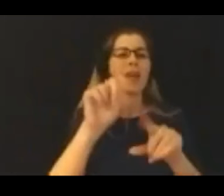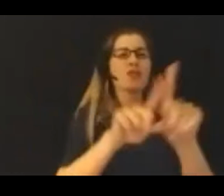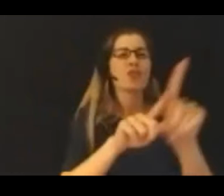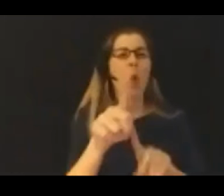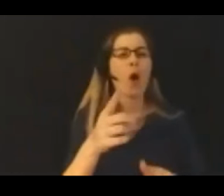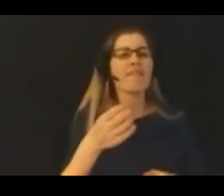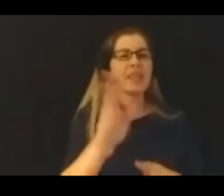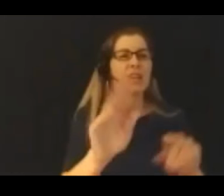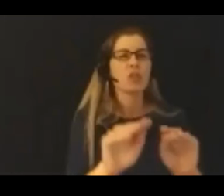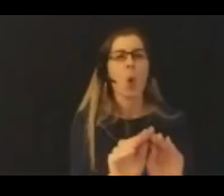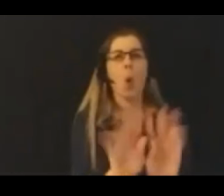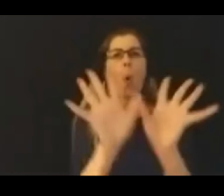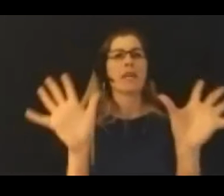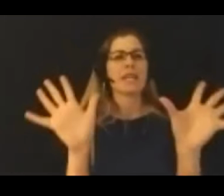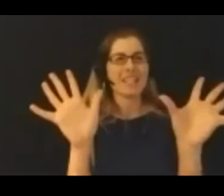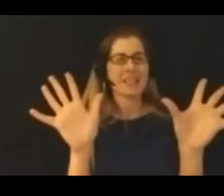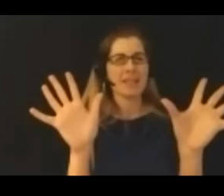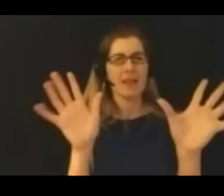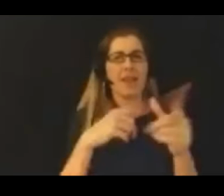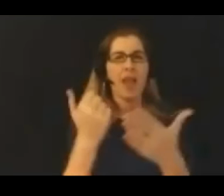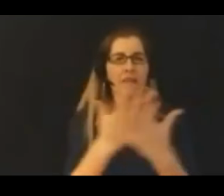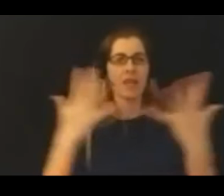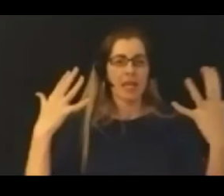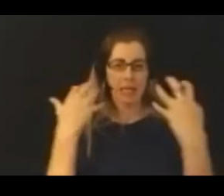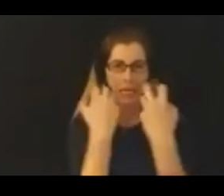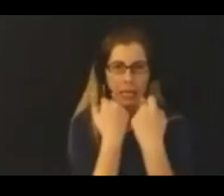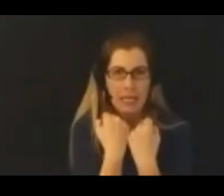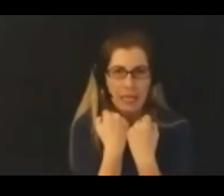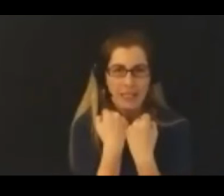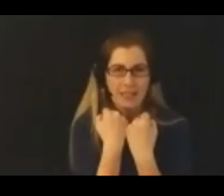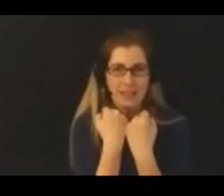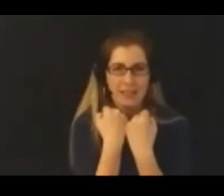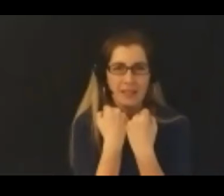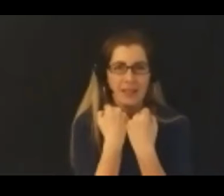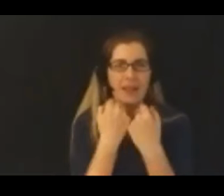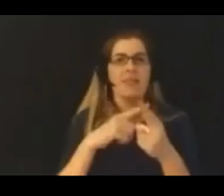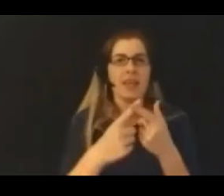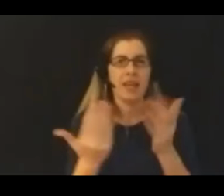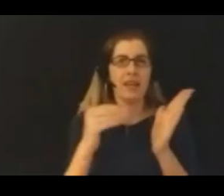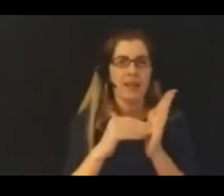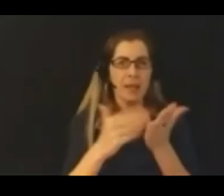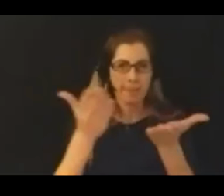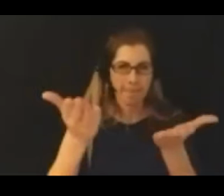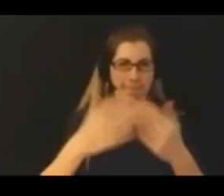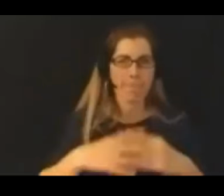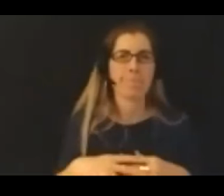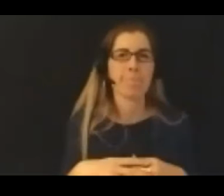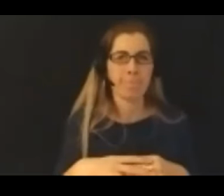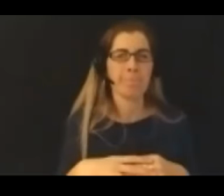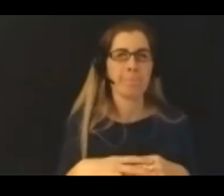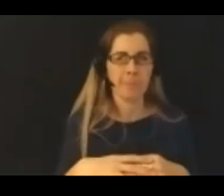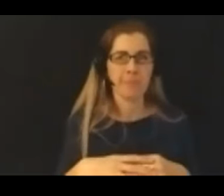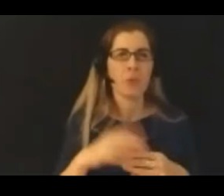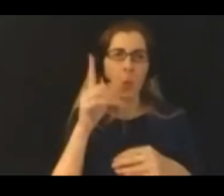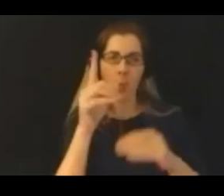everyone. And then reach everything into the core, and then radiate away to those distal ends. Let's do that